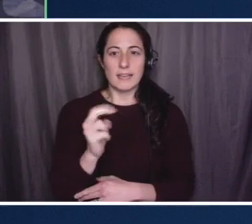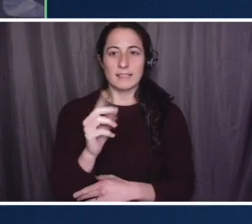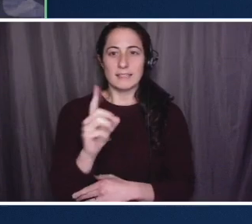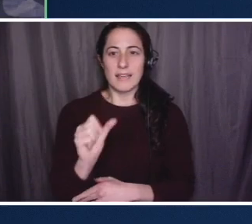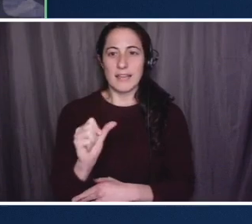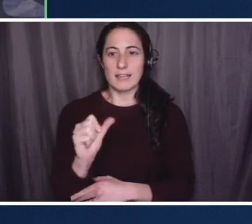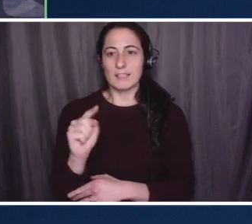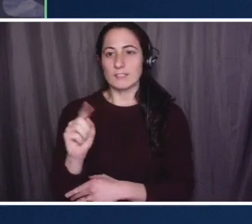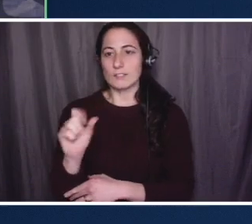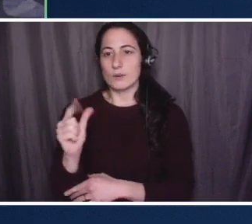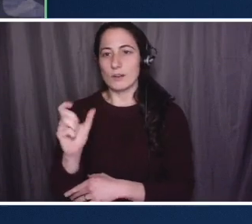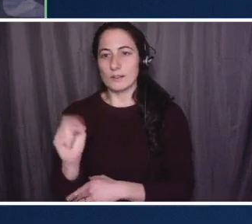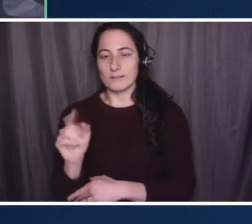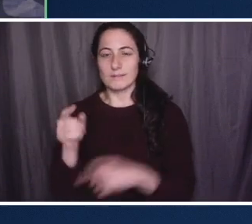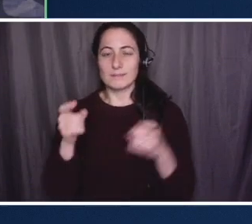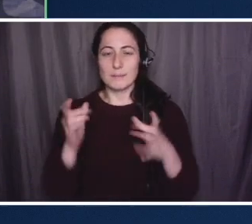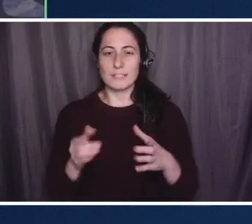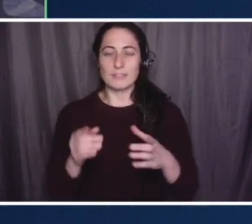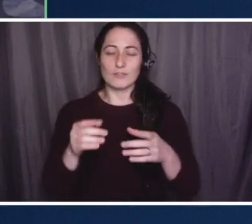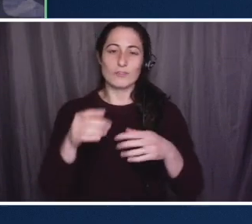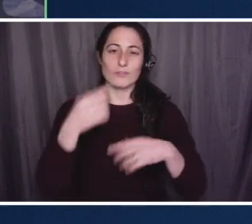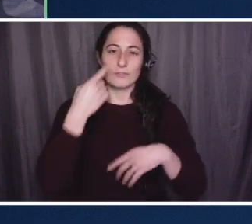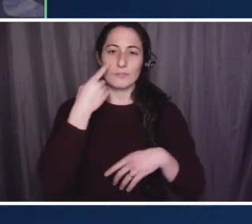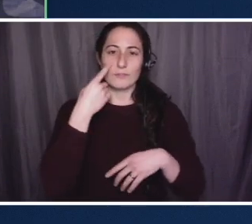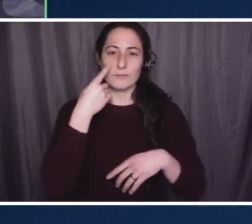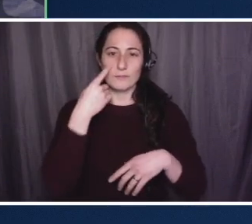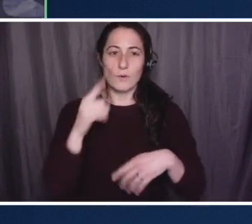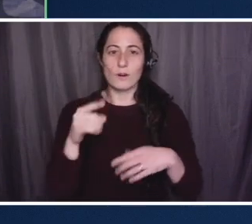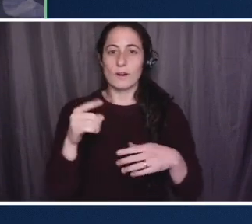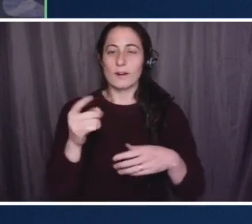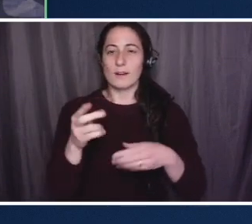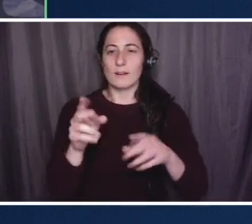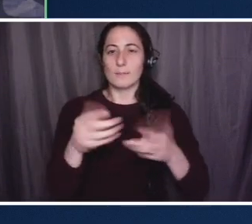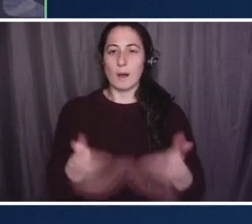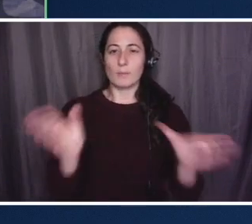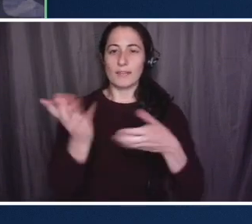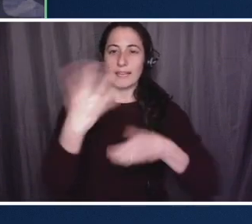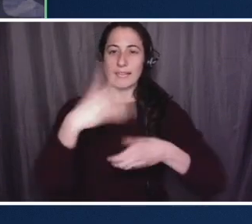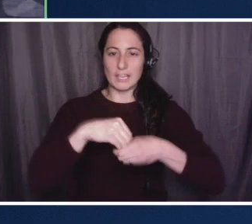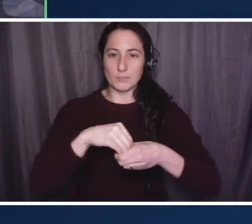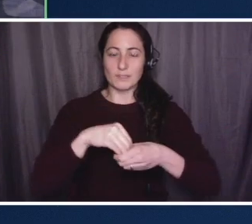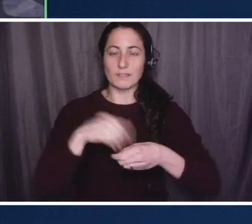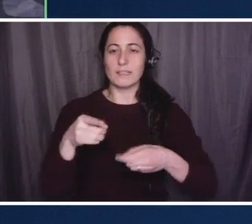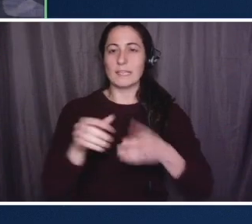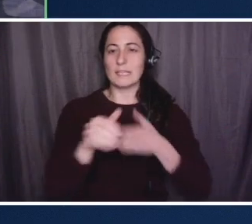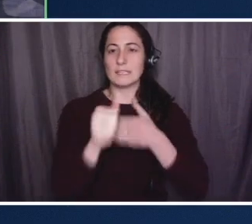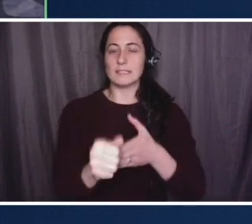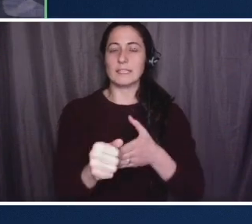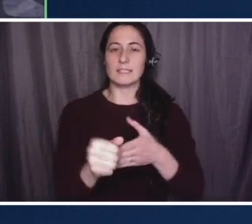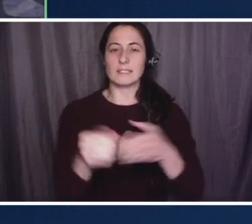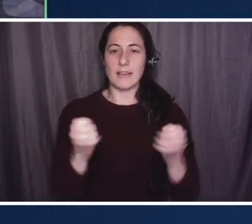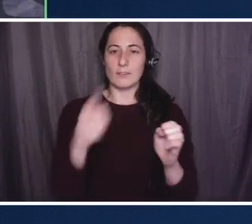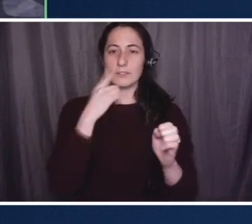for Public Engagement at Humanity United, where he leads efforts to build understanding, promote accountability,